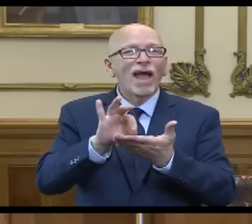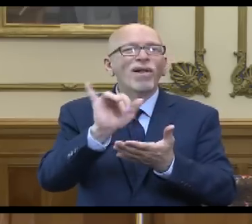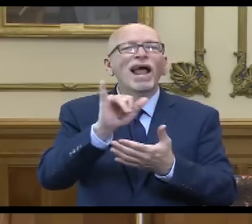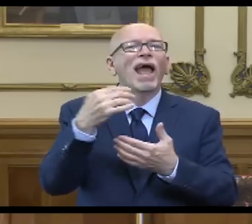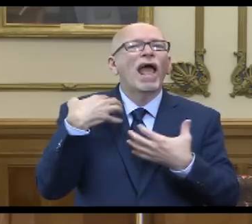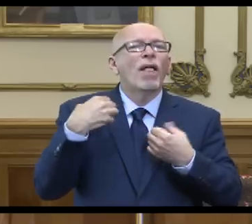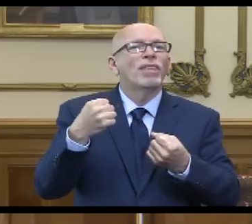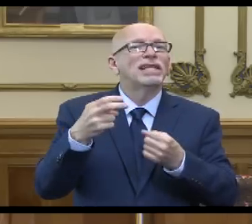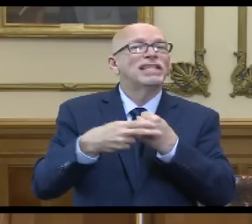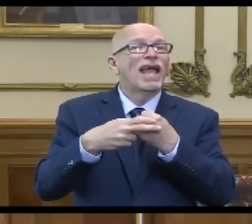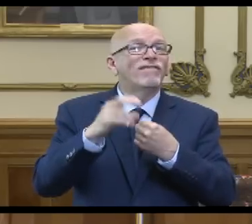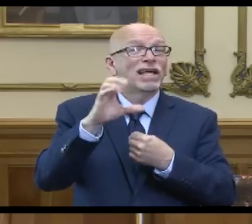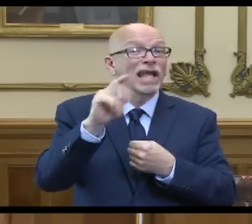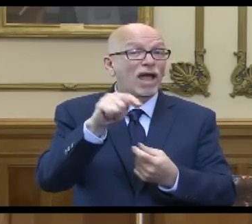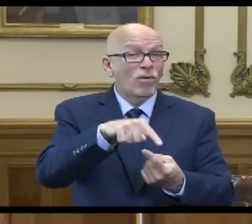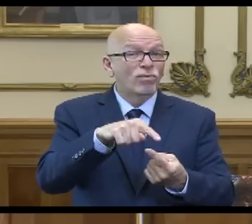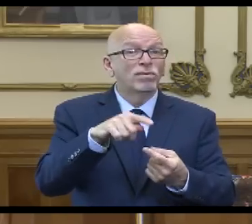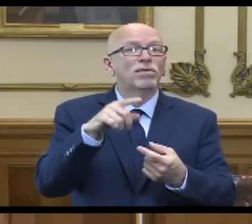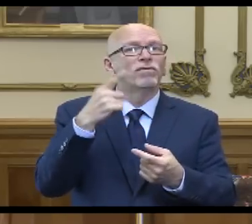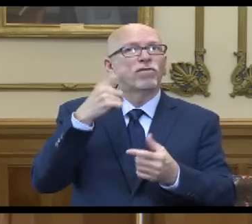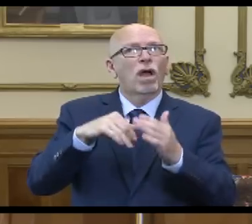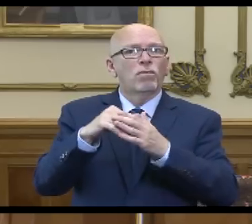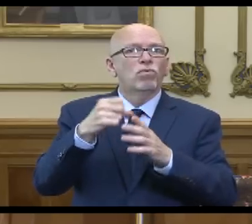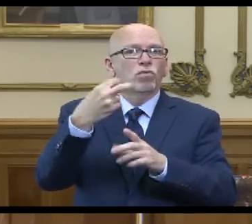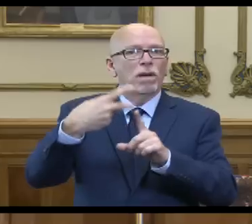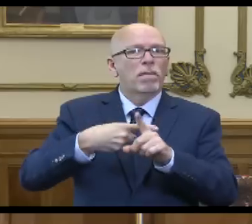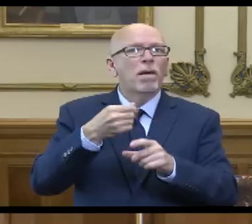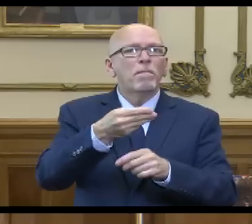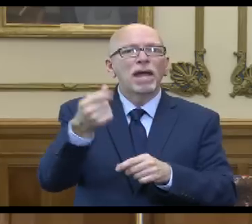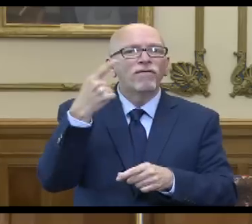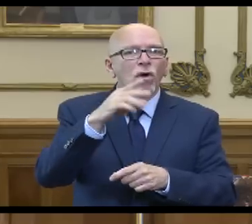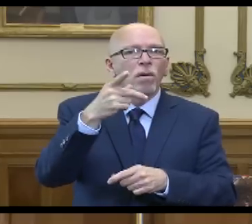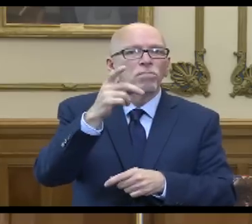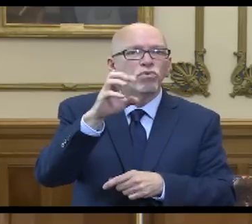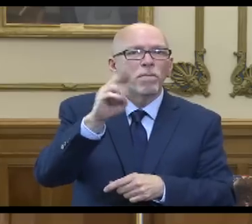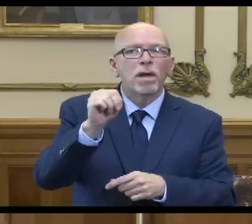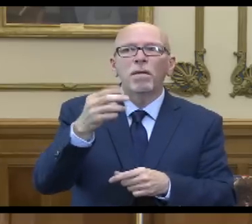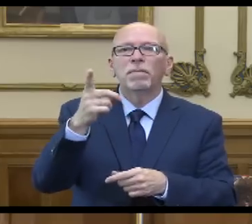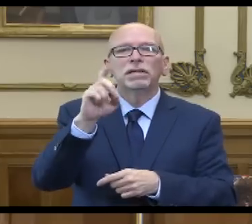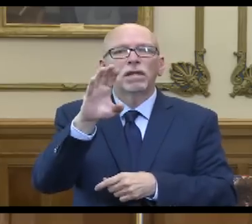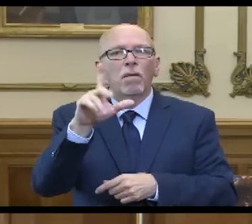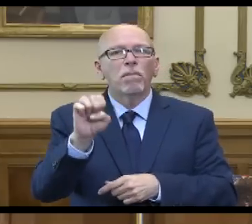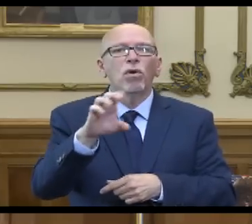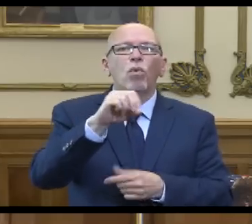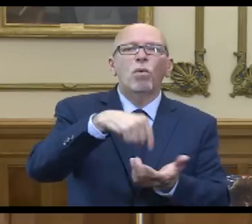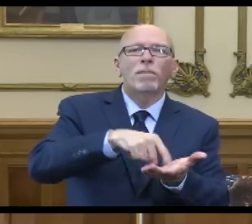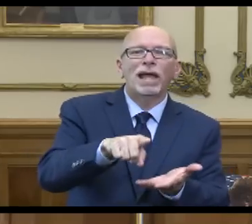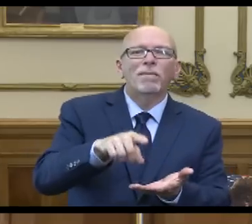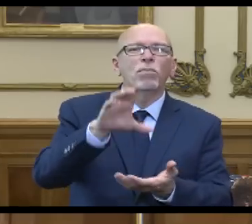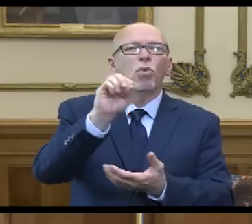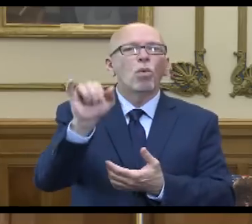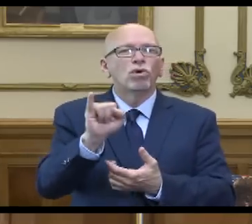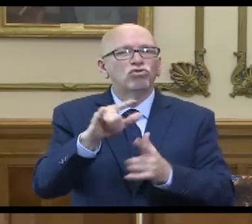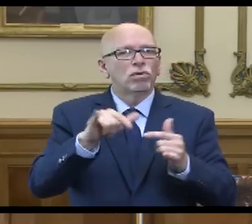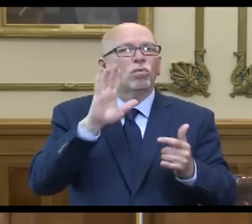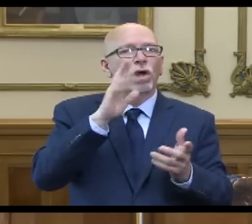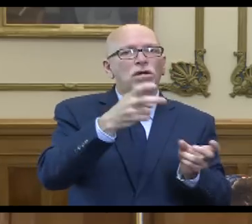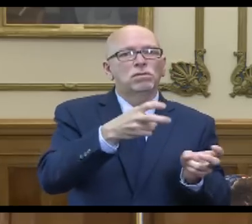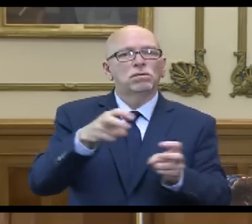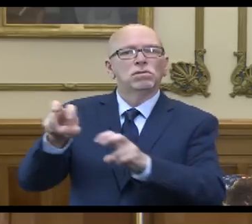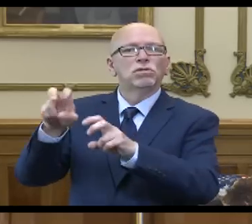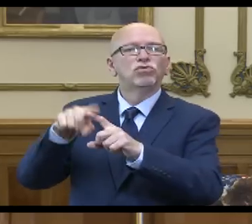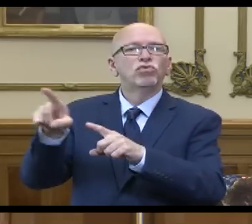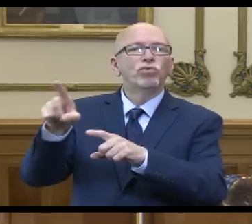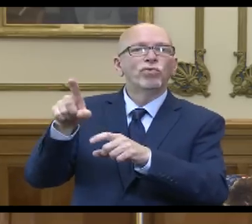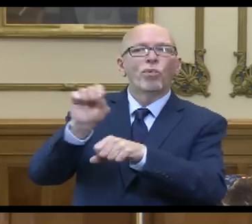savings accounts, for up to 12 months to pay for premiums, deductibles, co-payments, and co-insurance as they transition to commercial coverage or